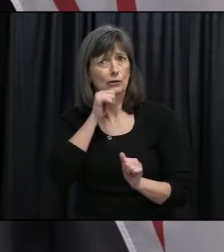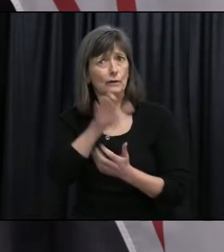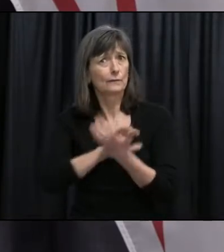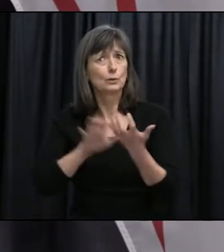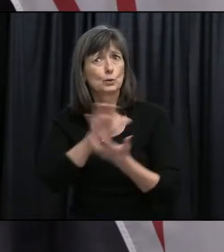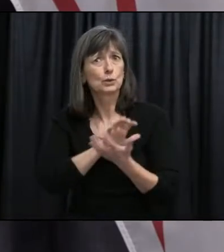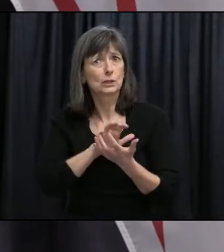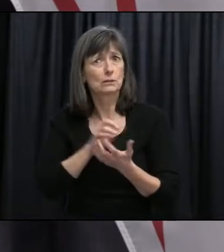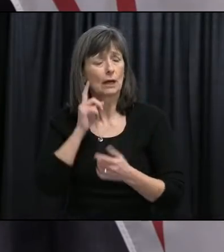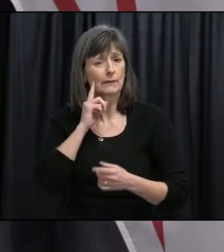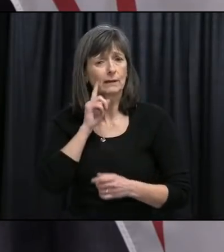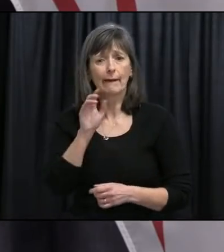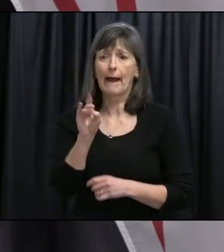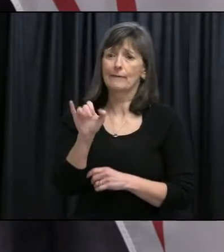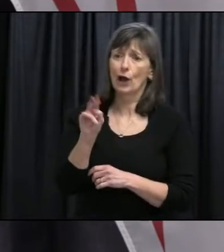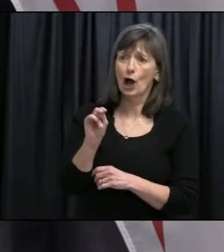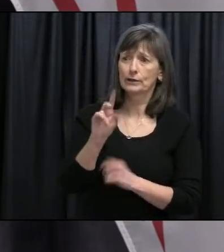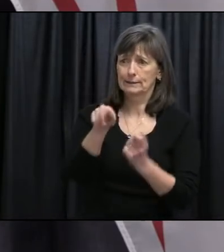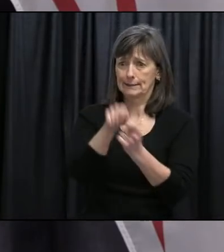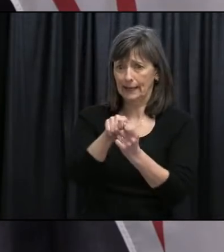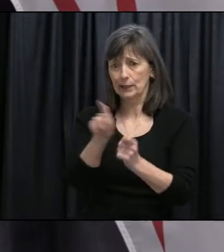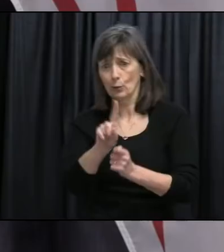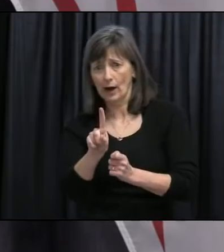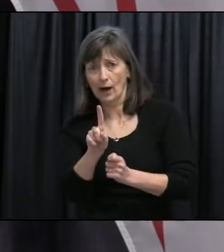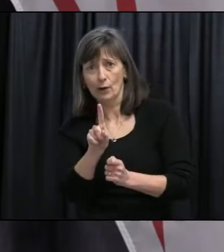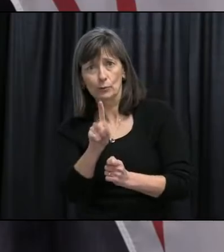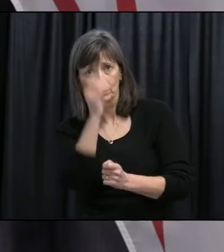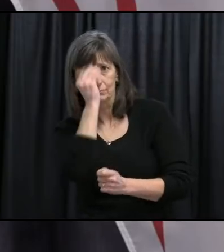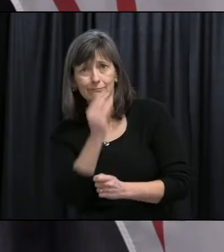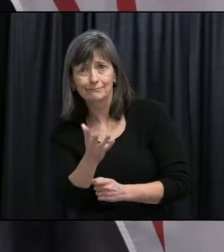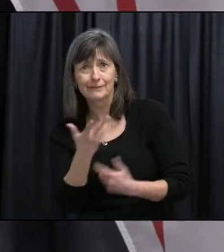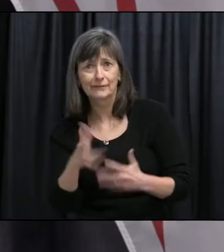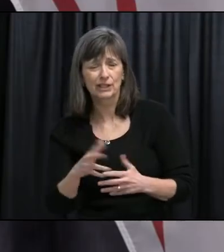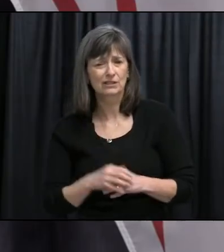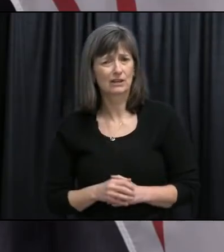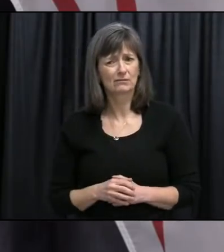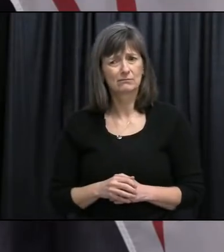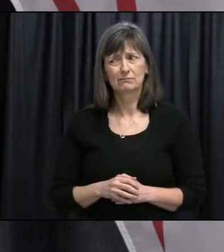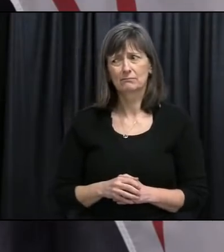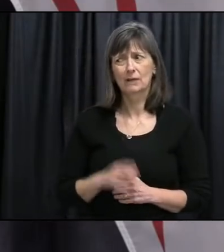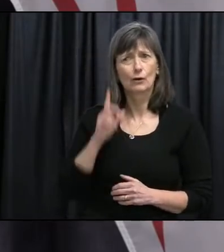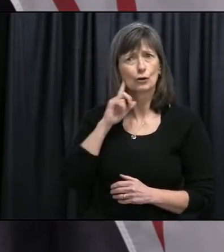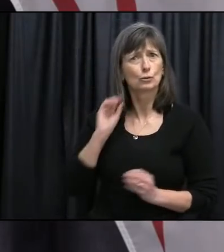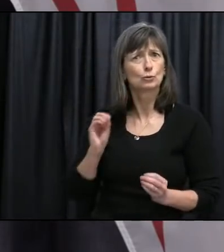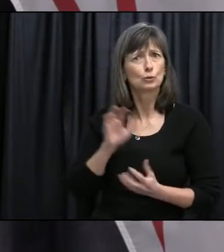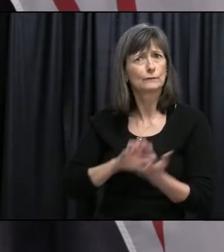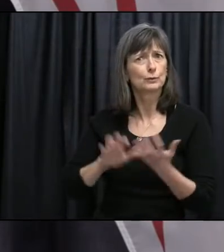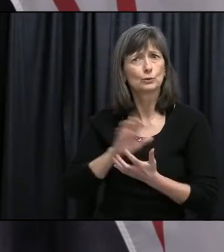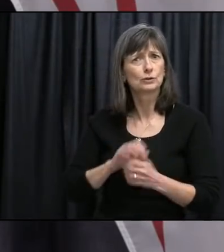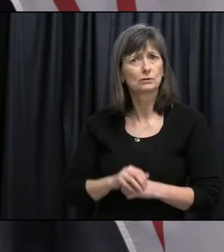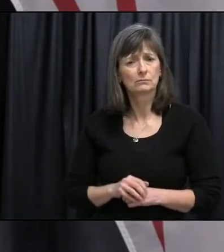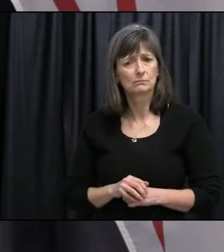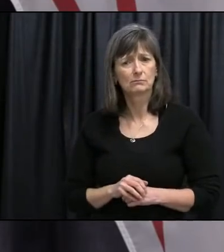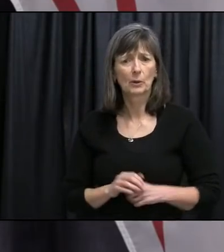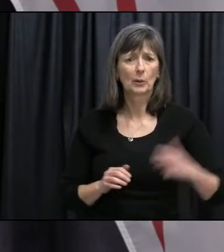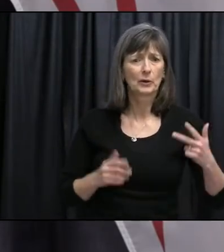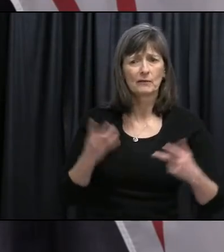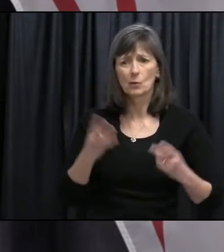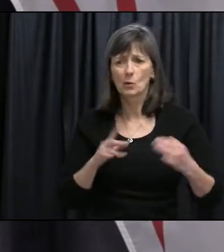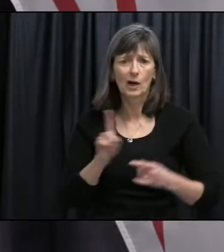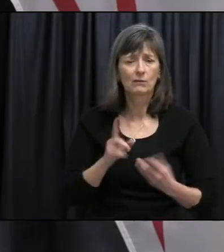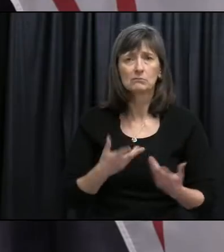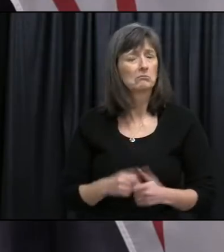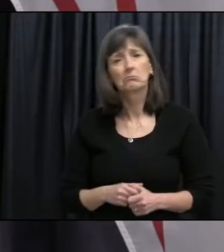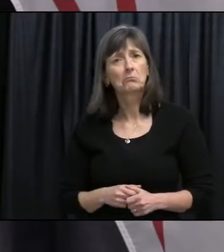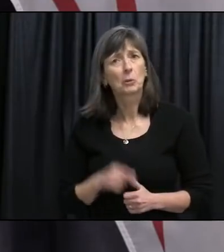where we consider the Avalon Peninsula to end. So, I don't think there's been much confusion up to this point that I'm aware of anyway.